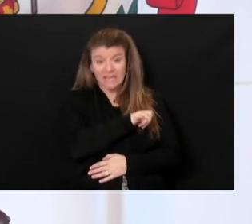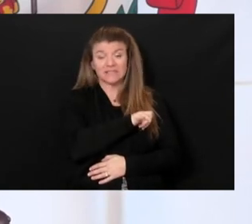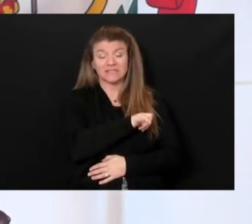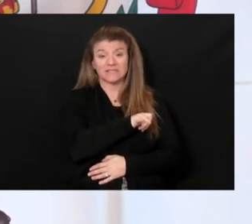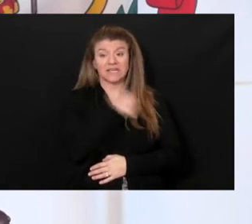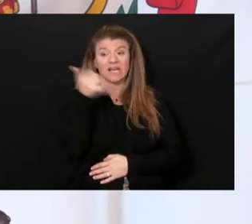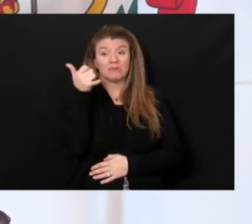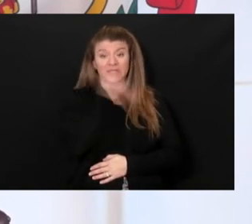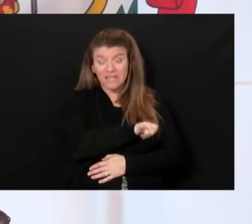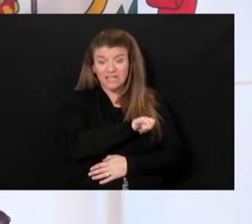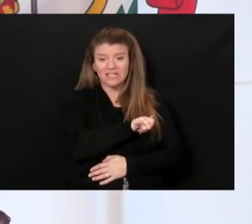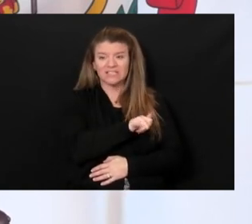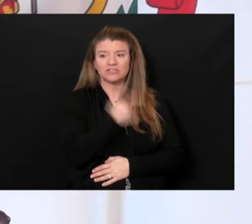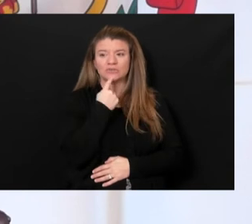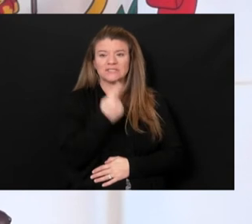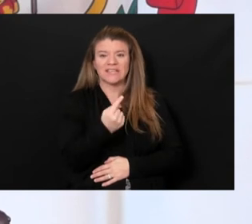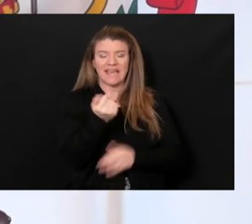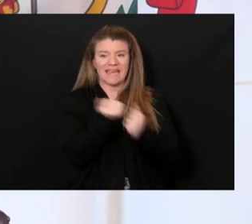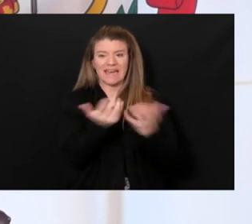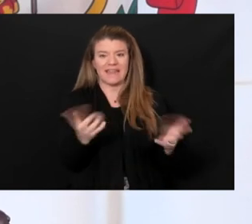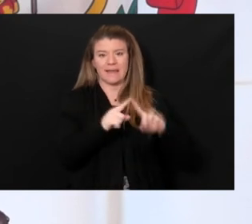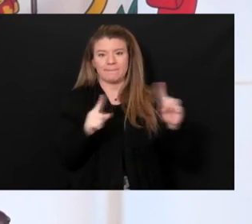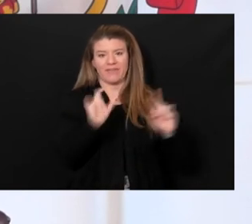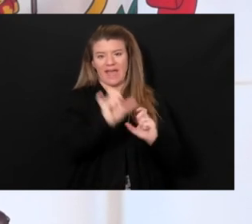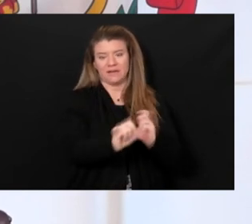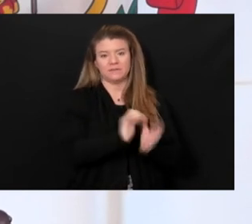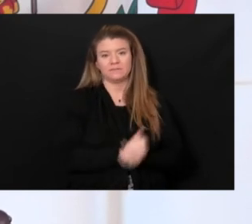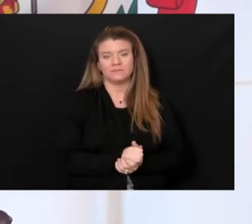ridiculous to say anything but just that.